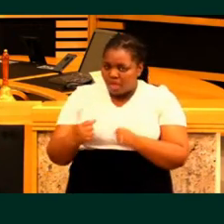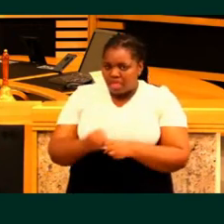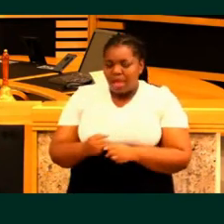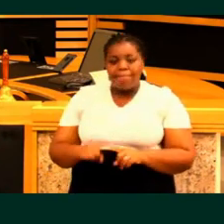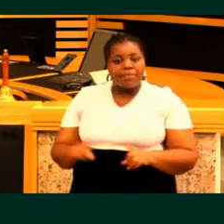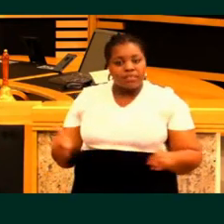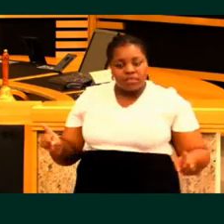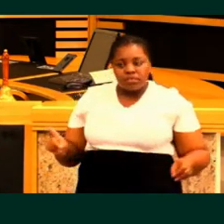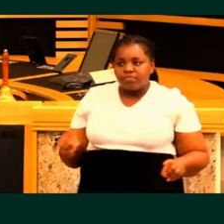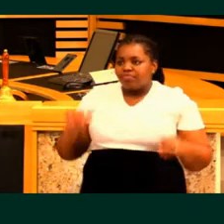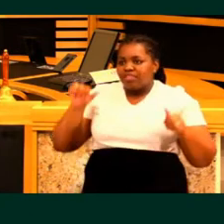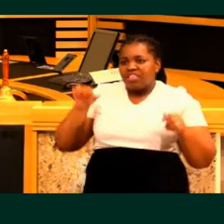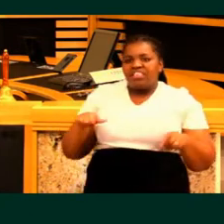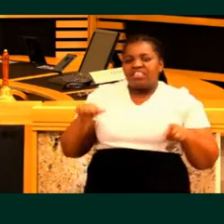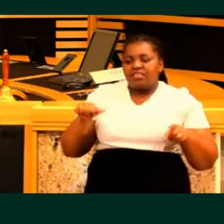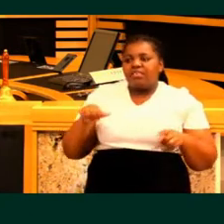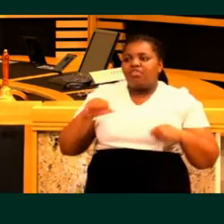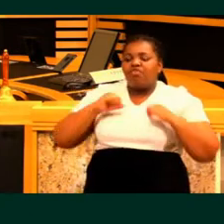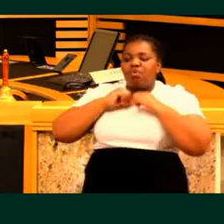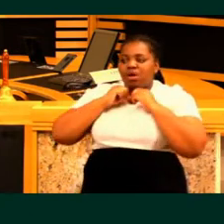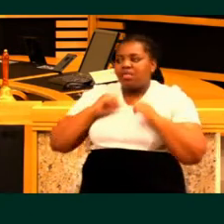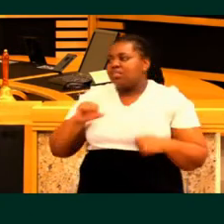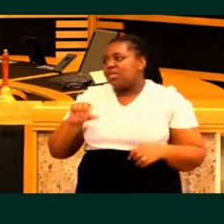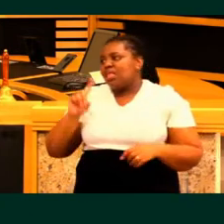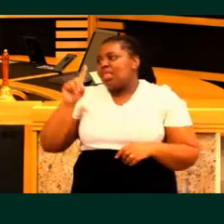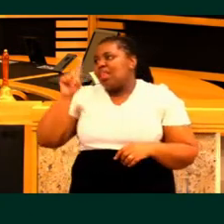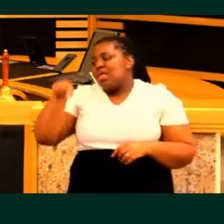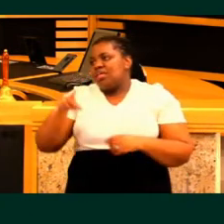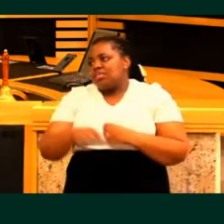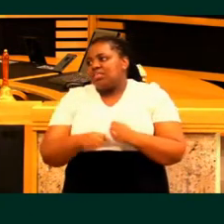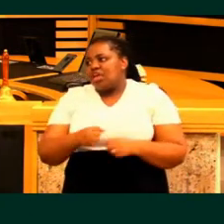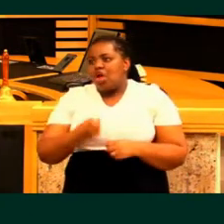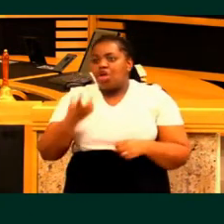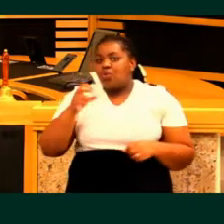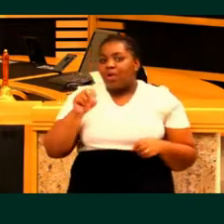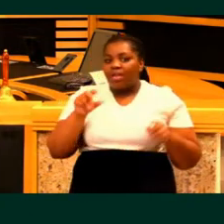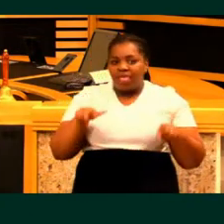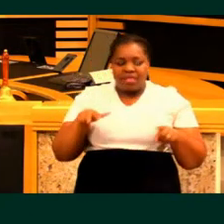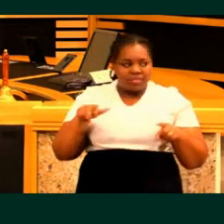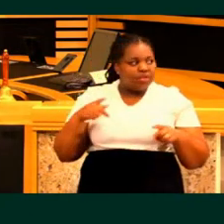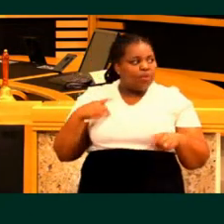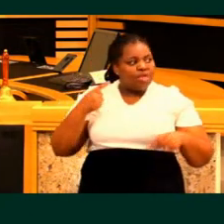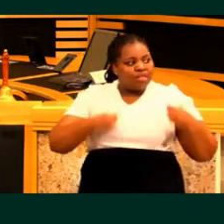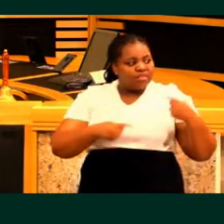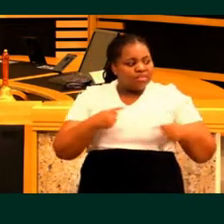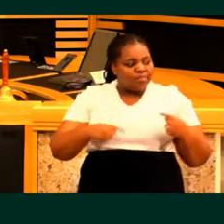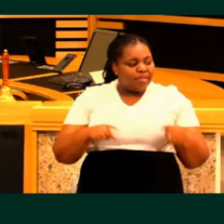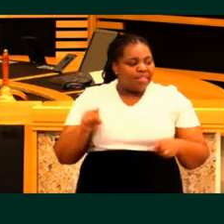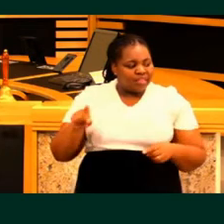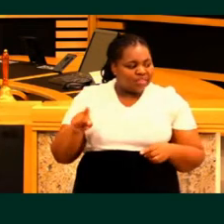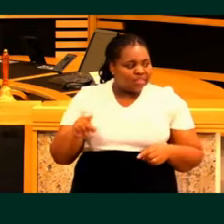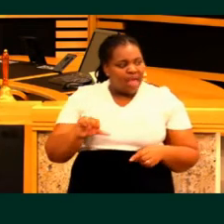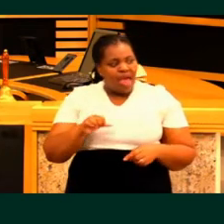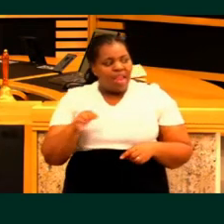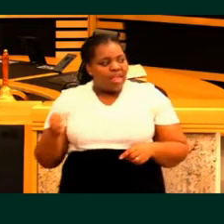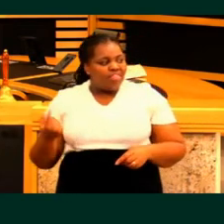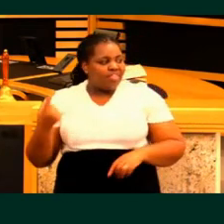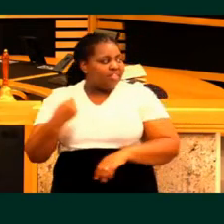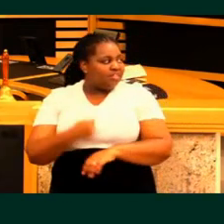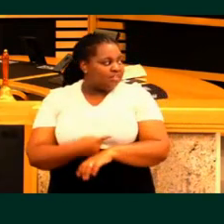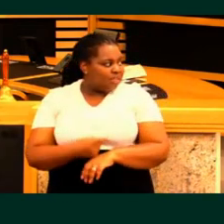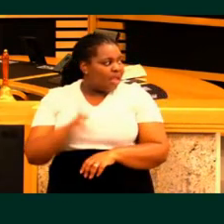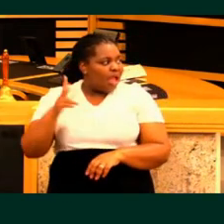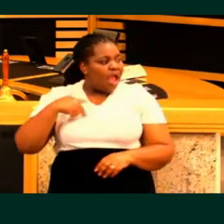the 16th of August the next year 2018 we debated this motion another day that I